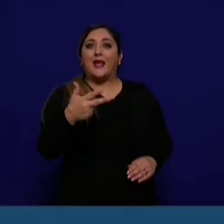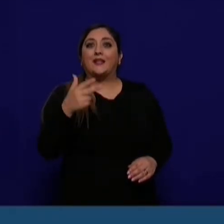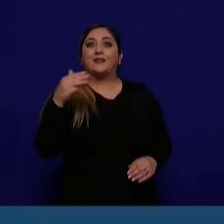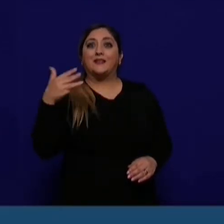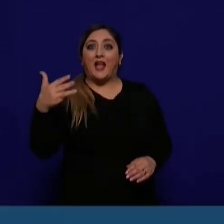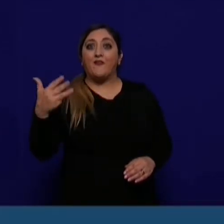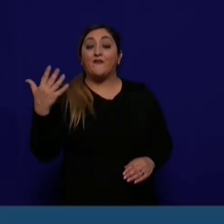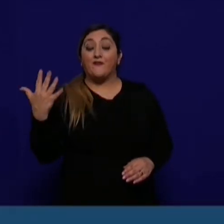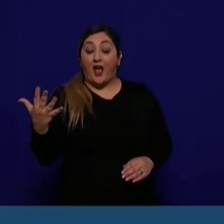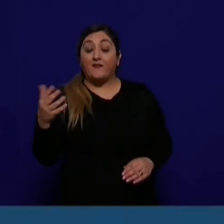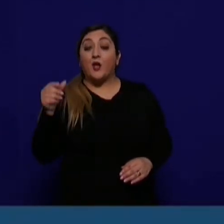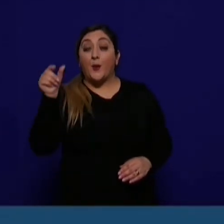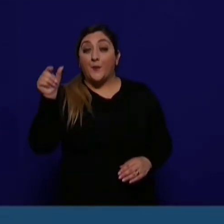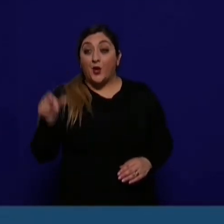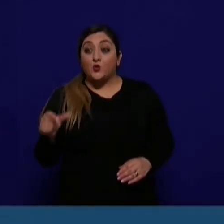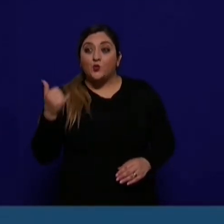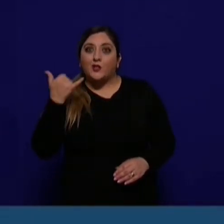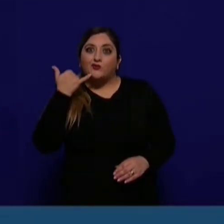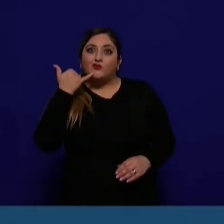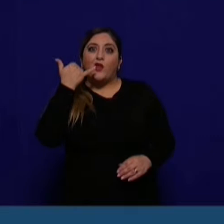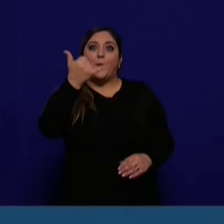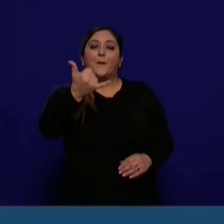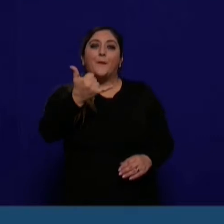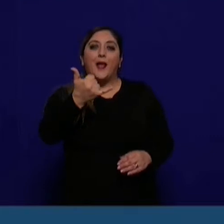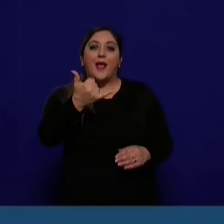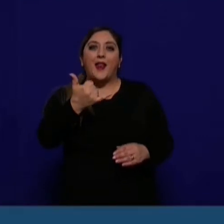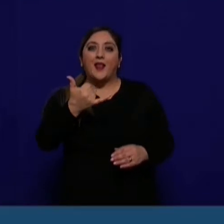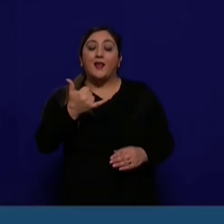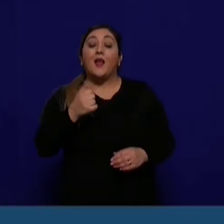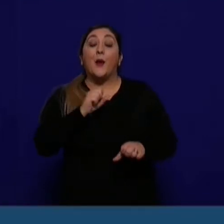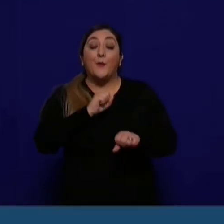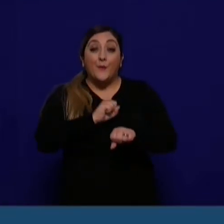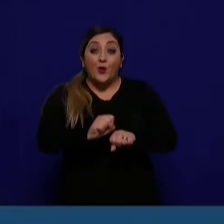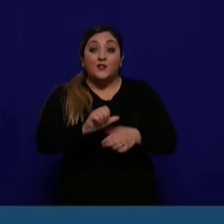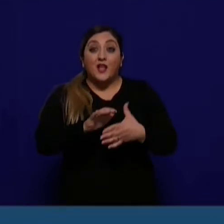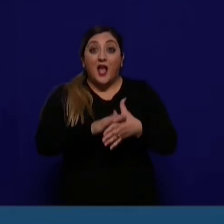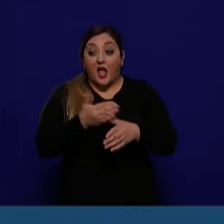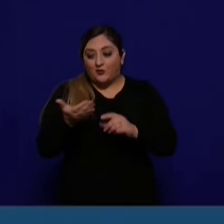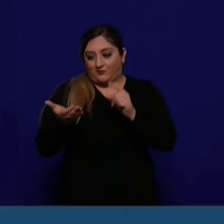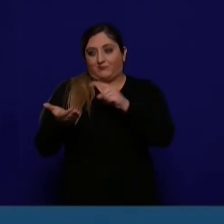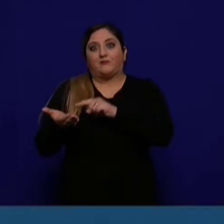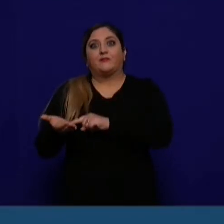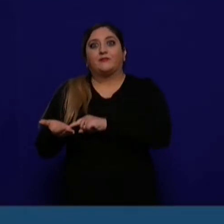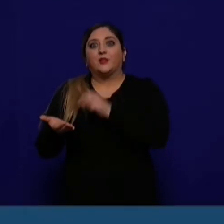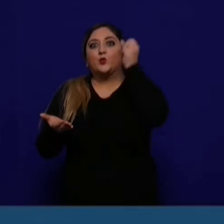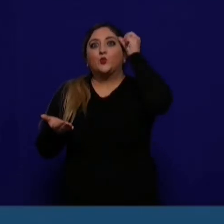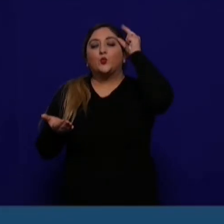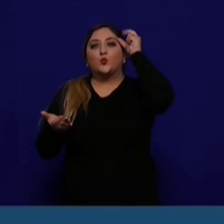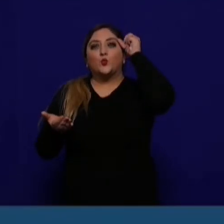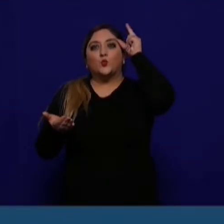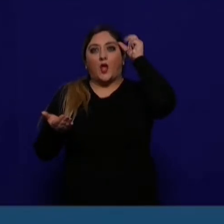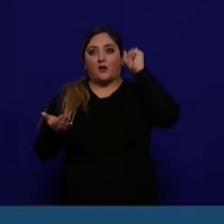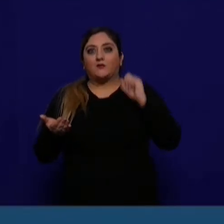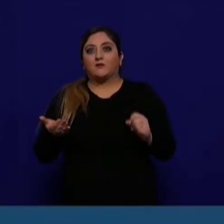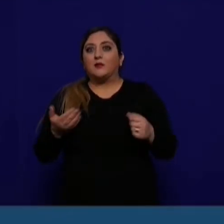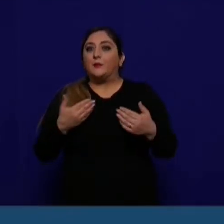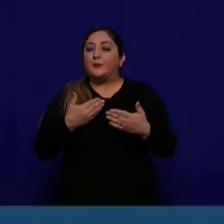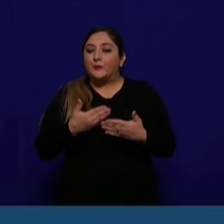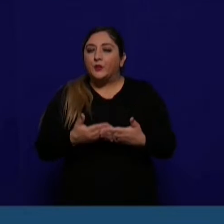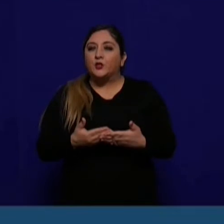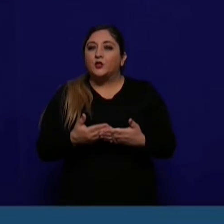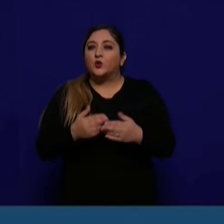2,895 persuni li wkoll ċemplunna fuq il-helpline għaliex huma kienu qegħdin ukoll irċivew din il-contact tracing